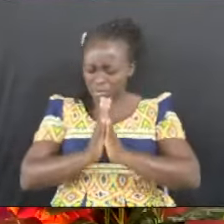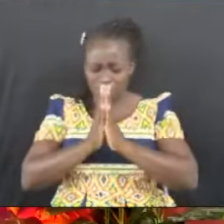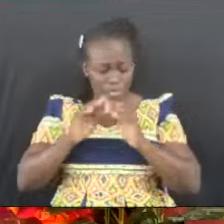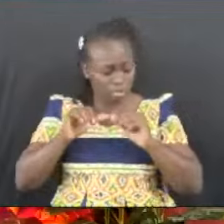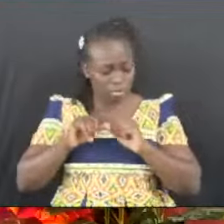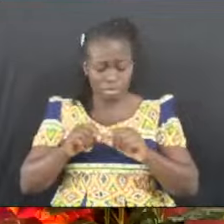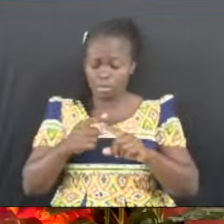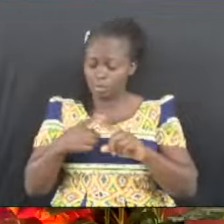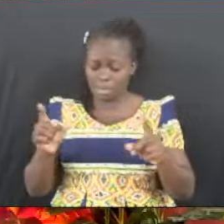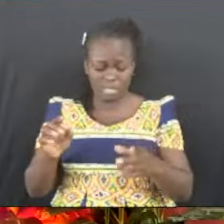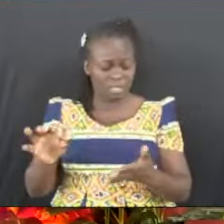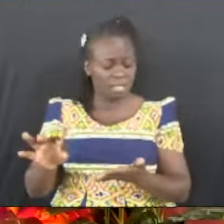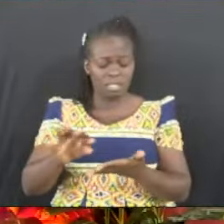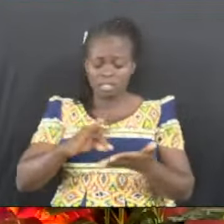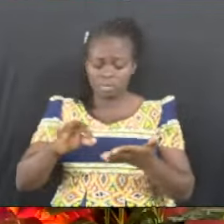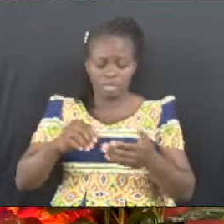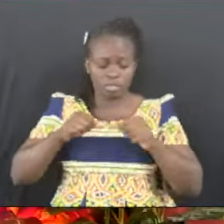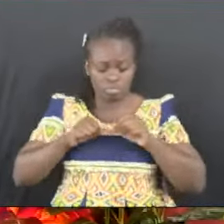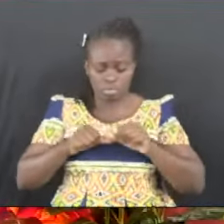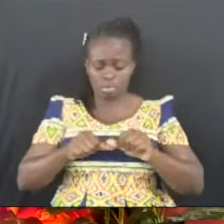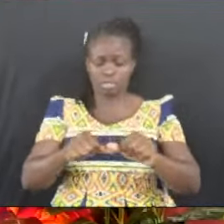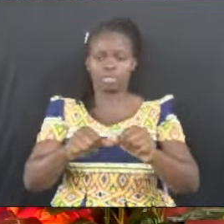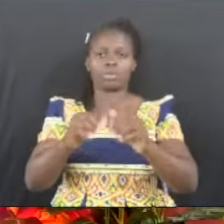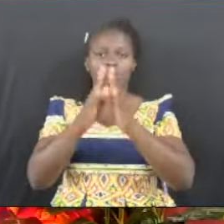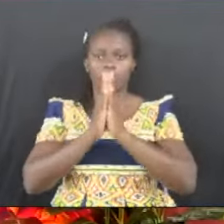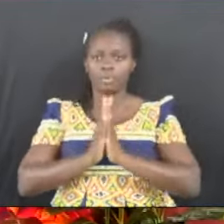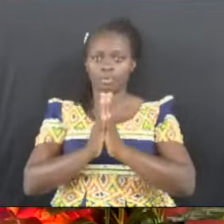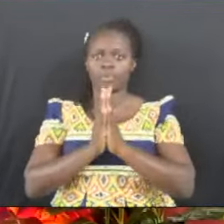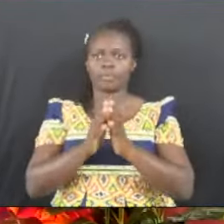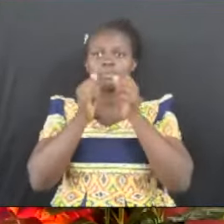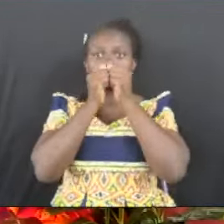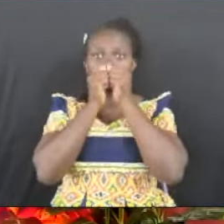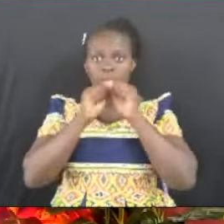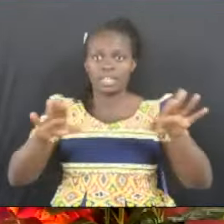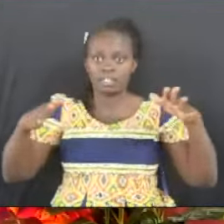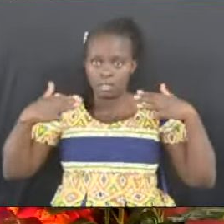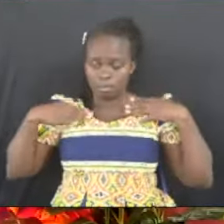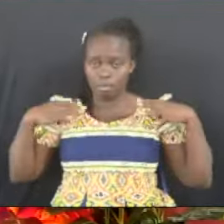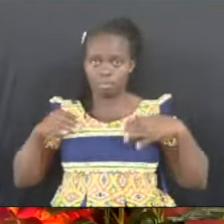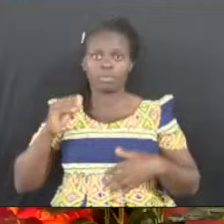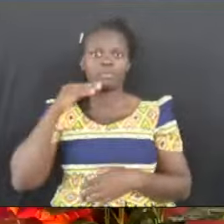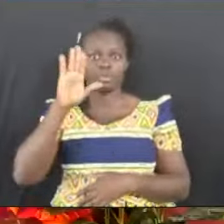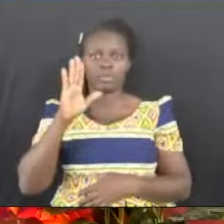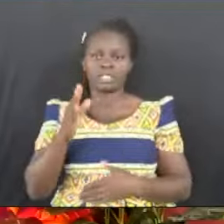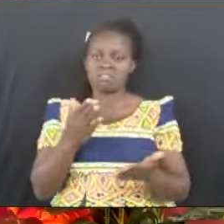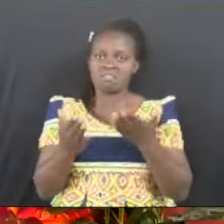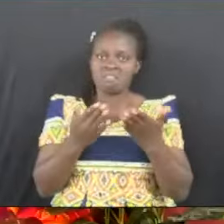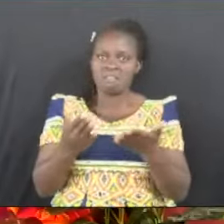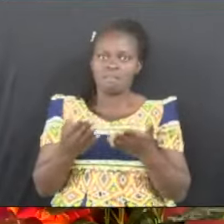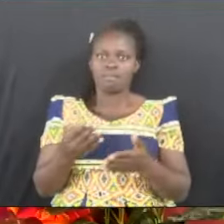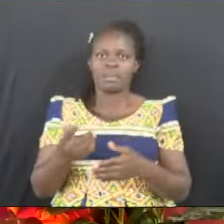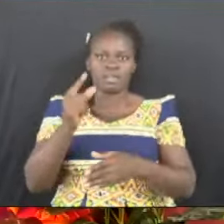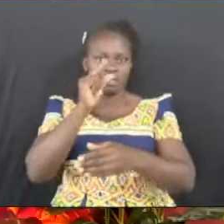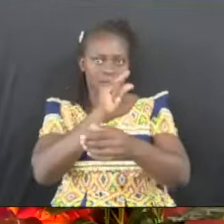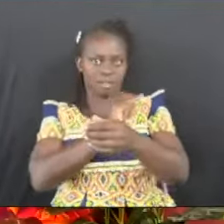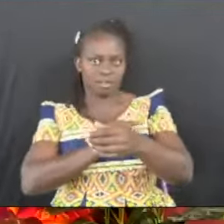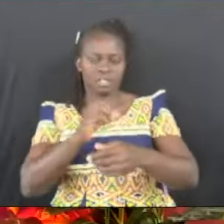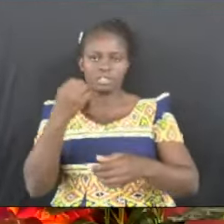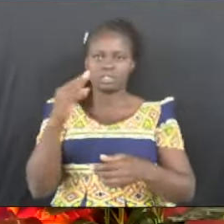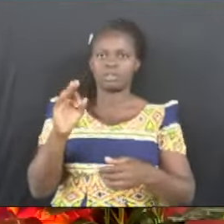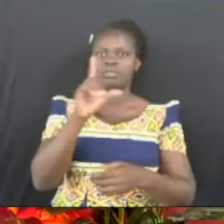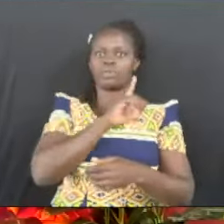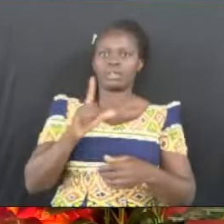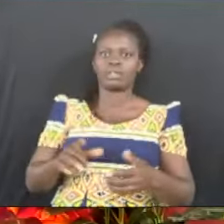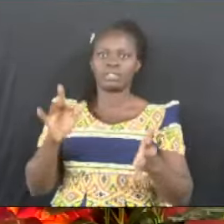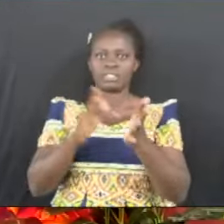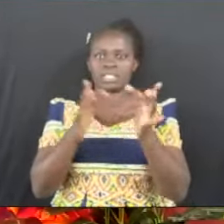of God will do it for us. Bless your people. And now may the grace of our Lord Jesus Christ and the